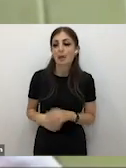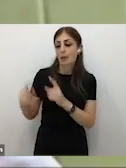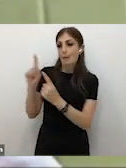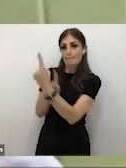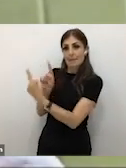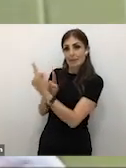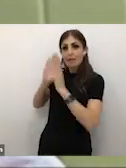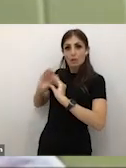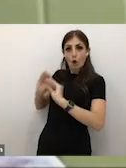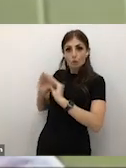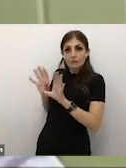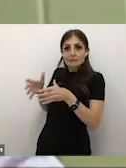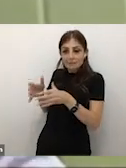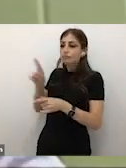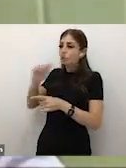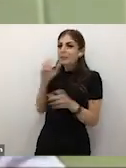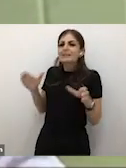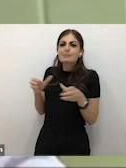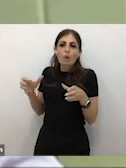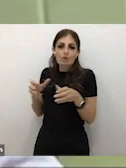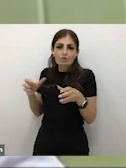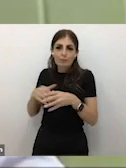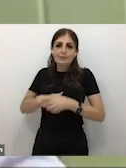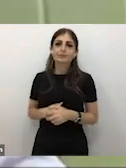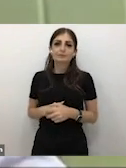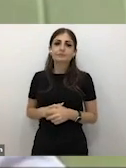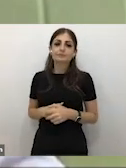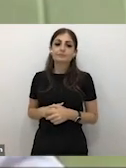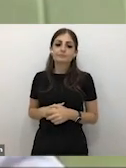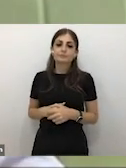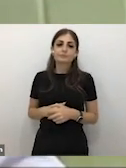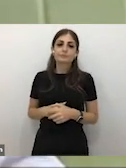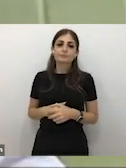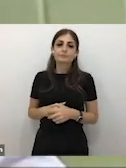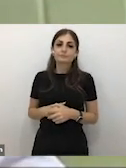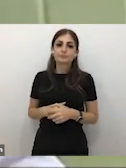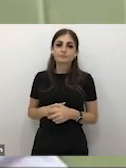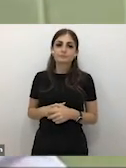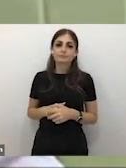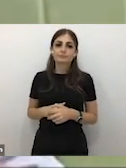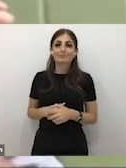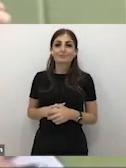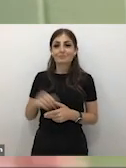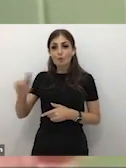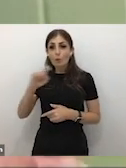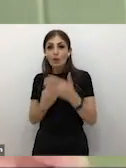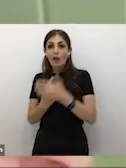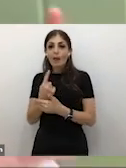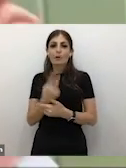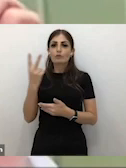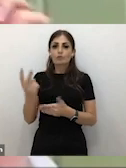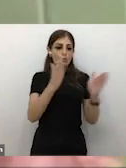coaching sessions, for example, you'll be in smaller groups. The peer-to-peer coaching sessions will happen over 2